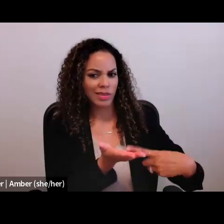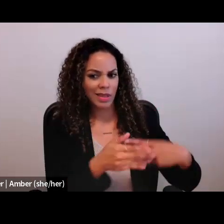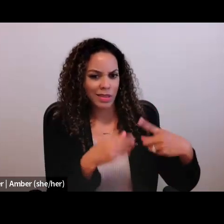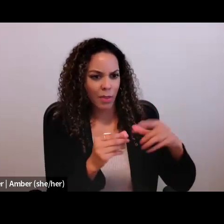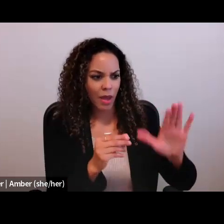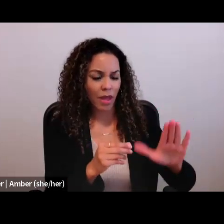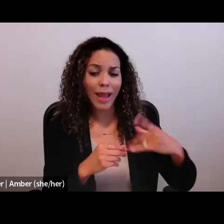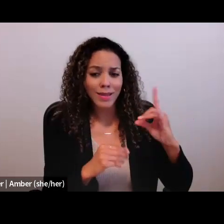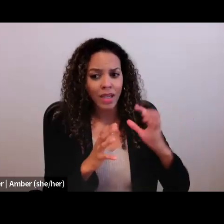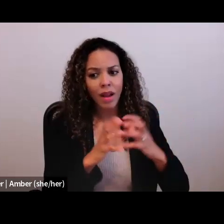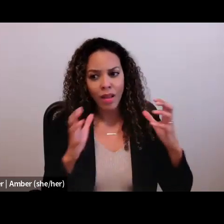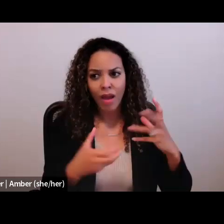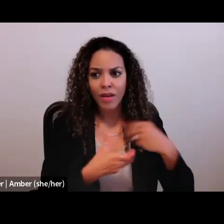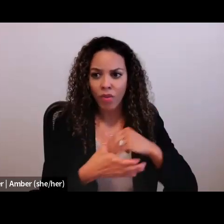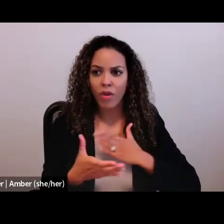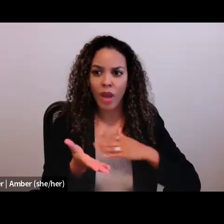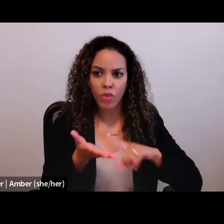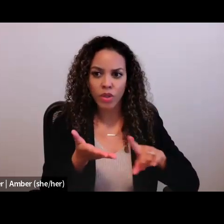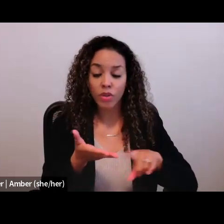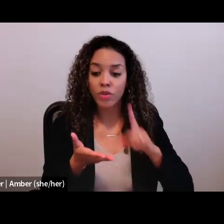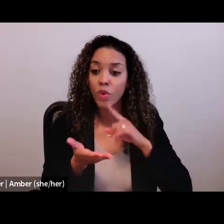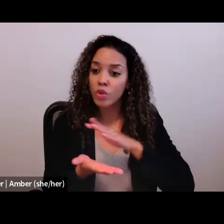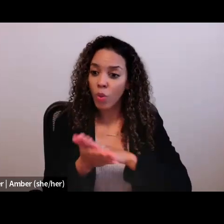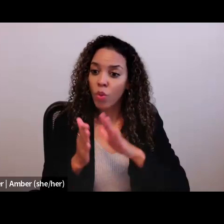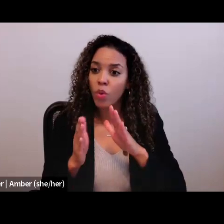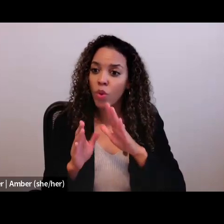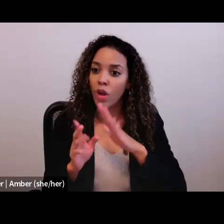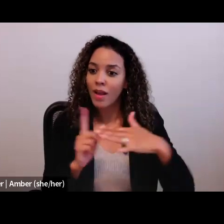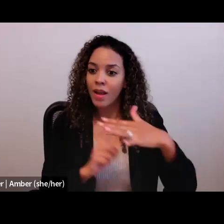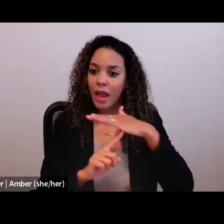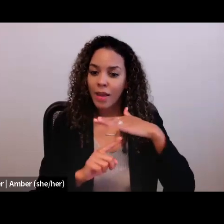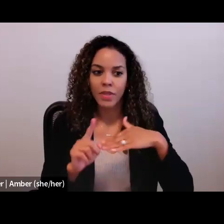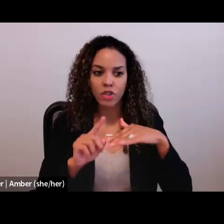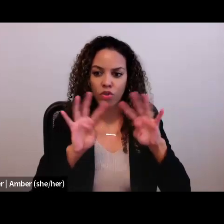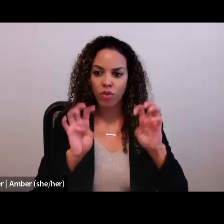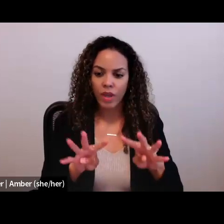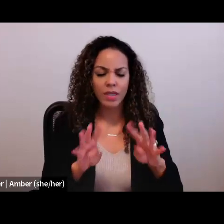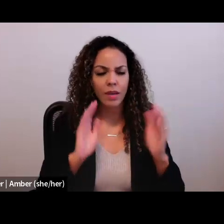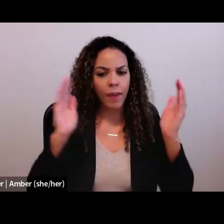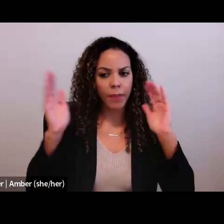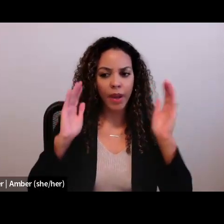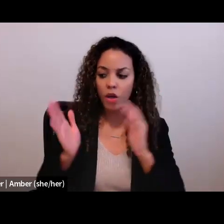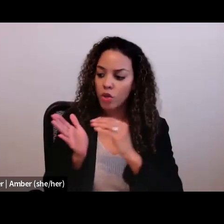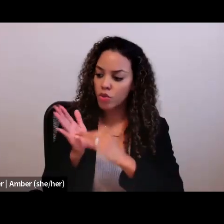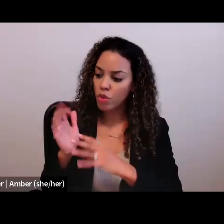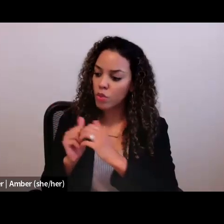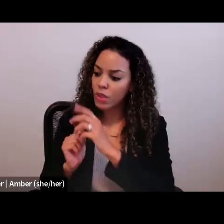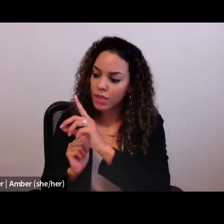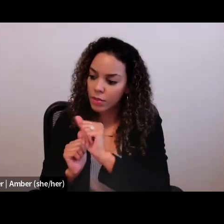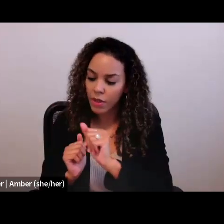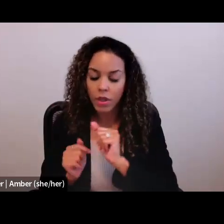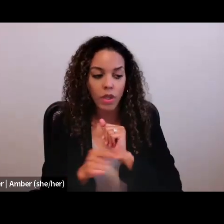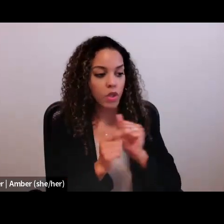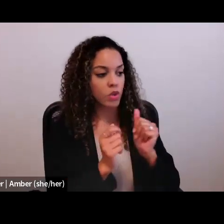was establishing the school climate surveys, comparing the experiences of students with disabilities to students without